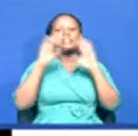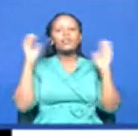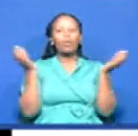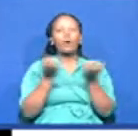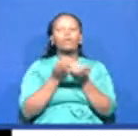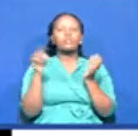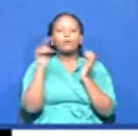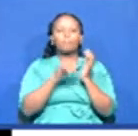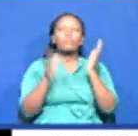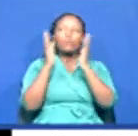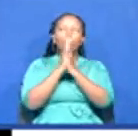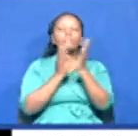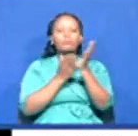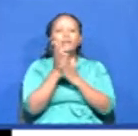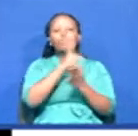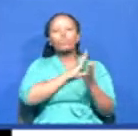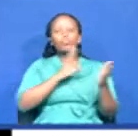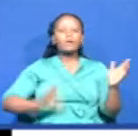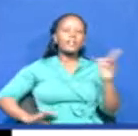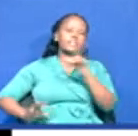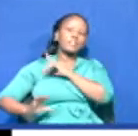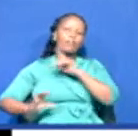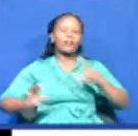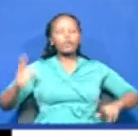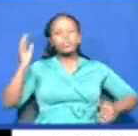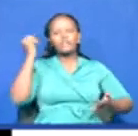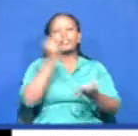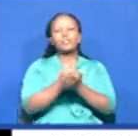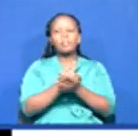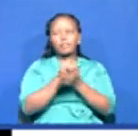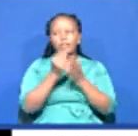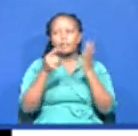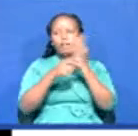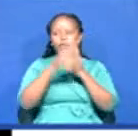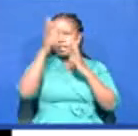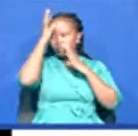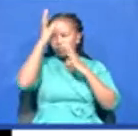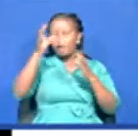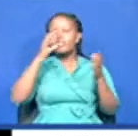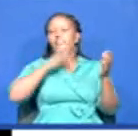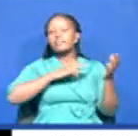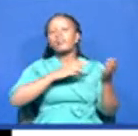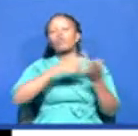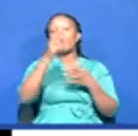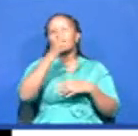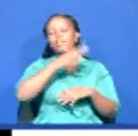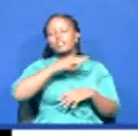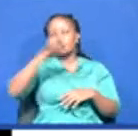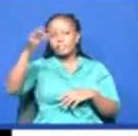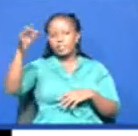through Christ our Lord. In the name of the Father, and of the Son, and of the Holy Spirit.